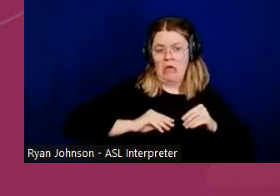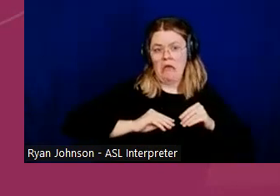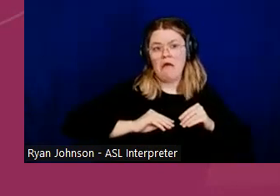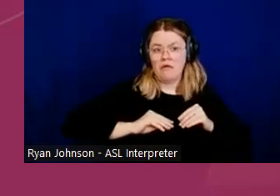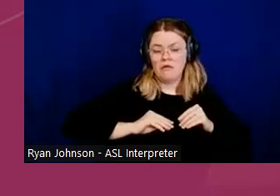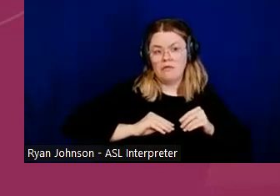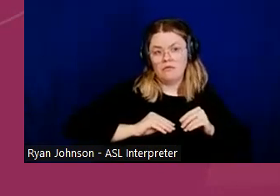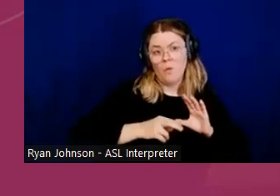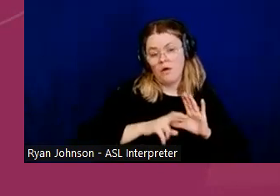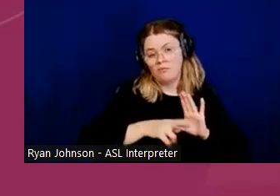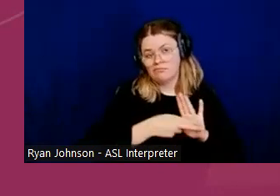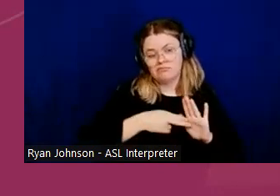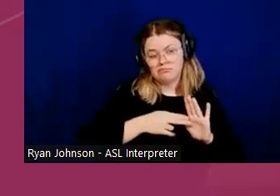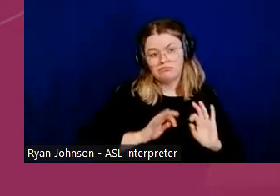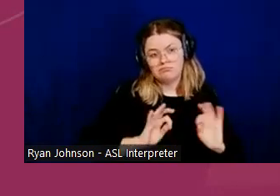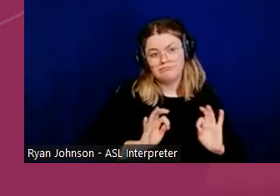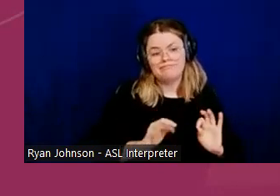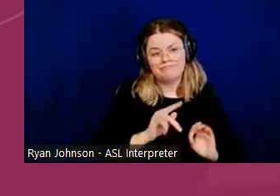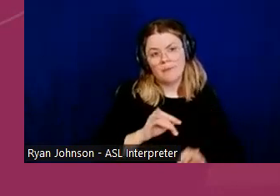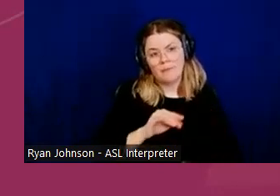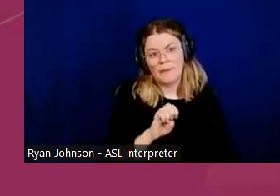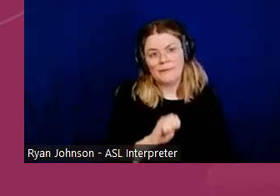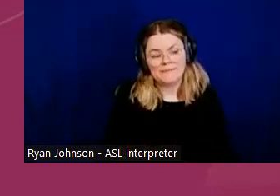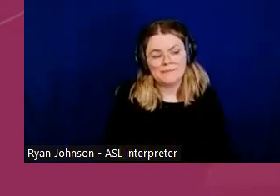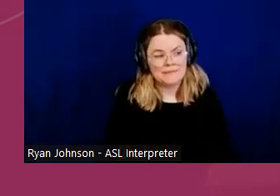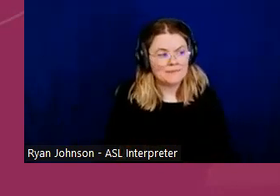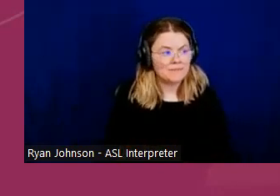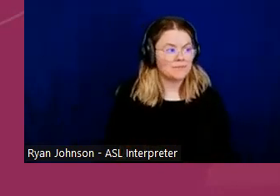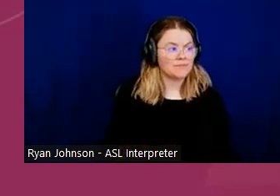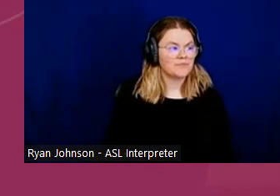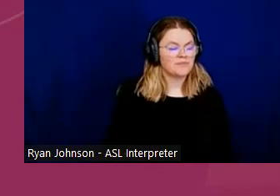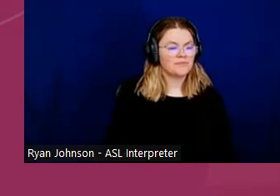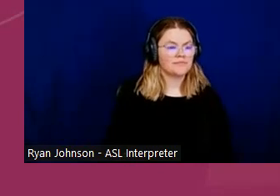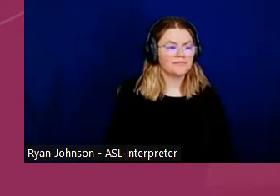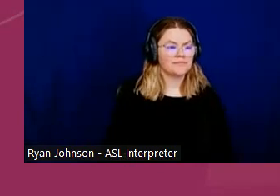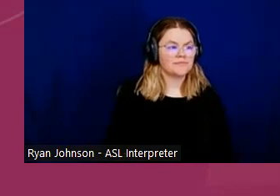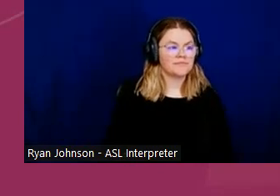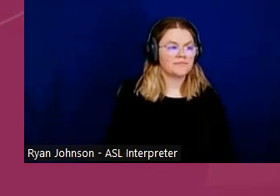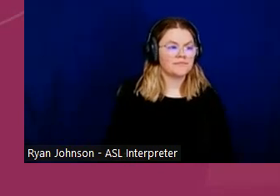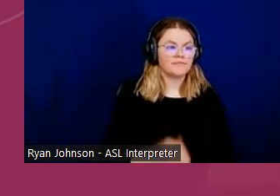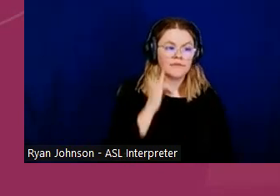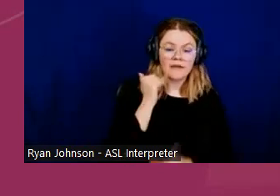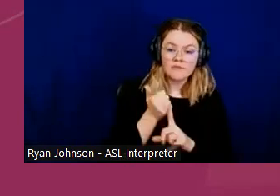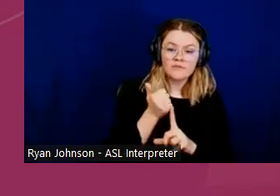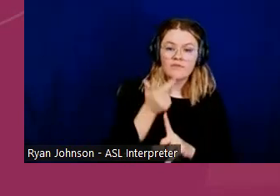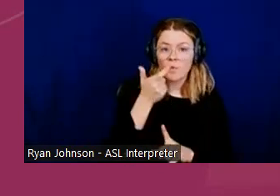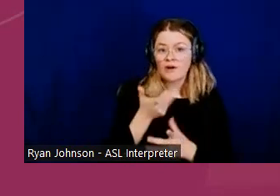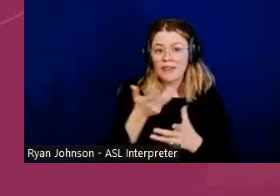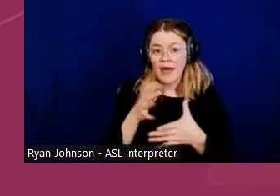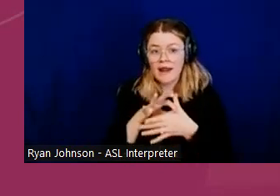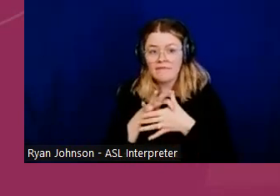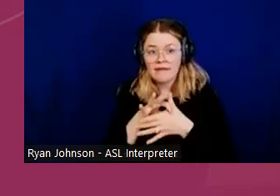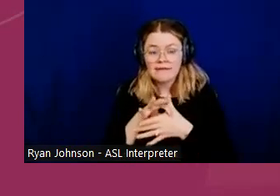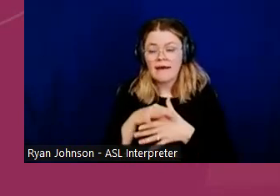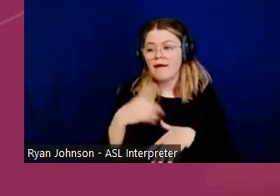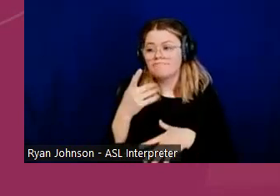And there are studies showing that when you view a lot of violent, sexually violent and misogynistic content, you